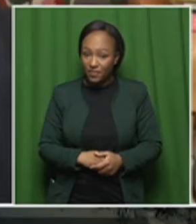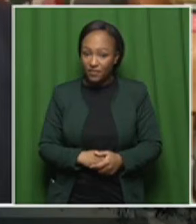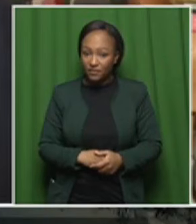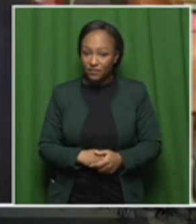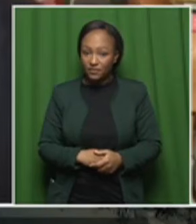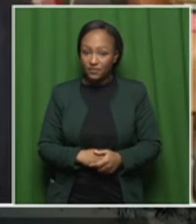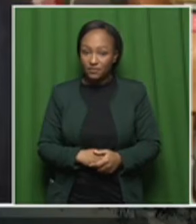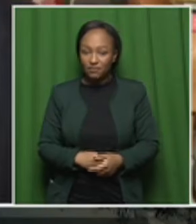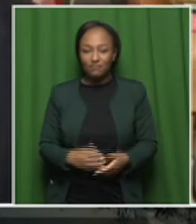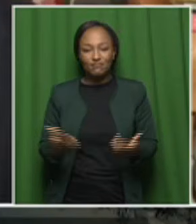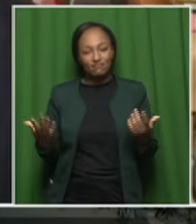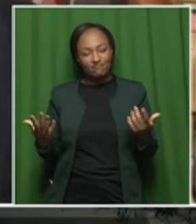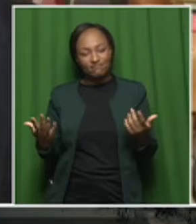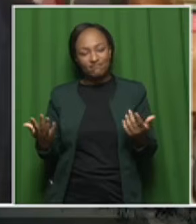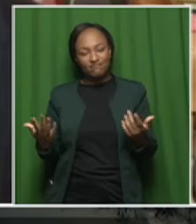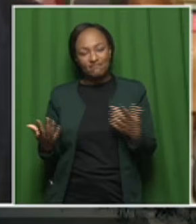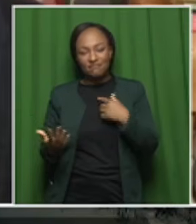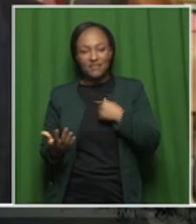What do I even say? So